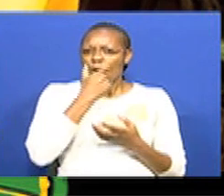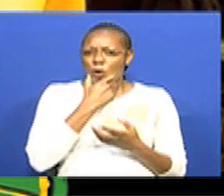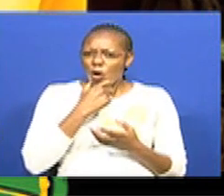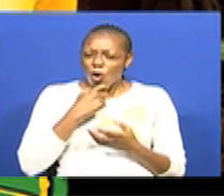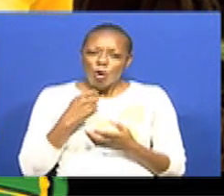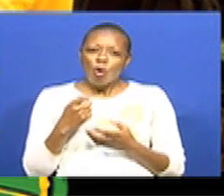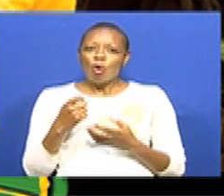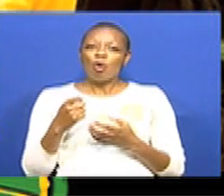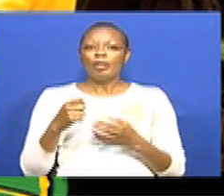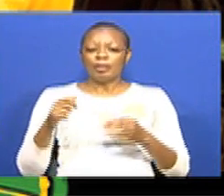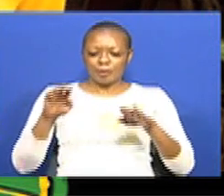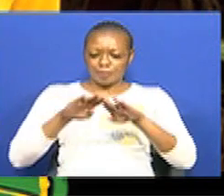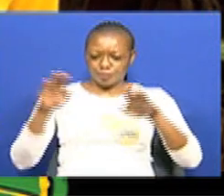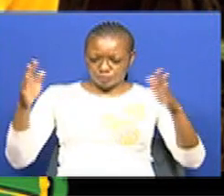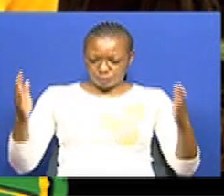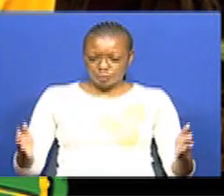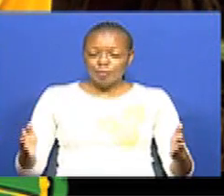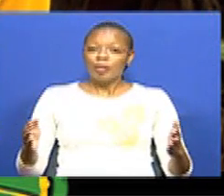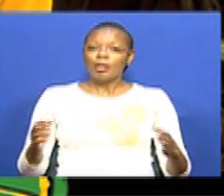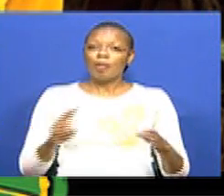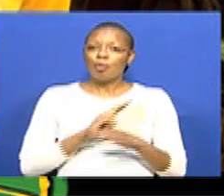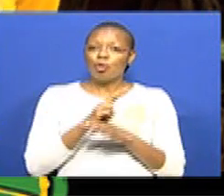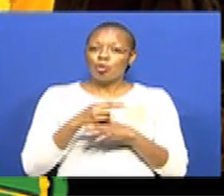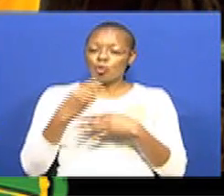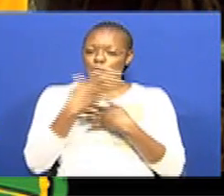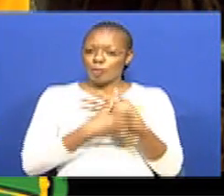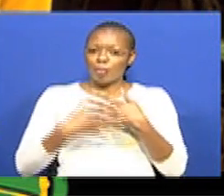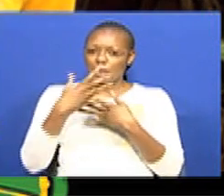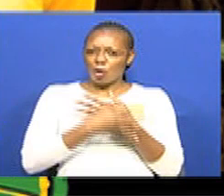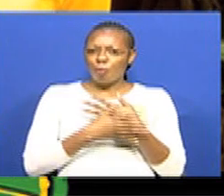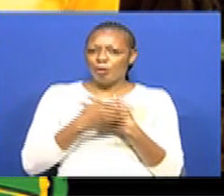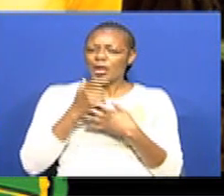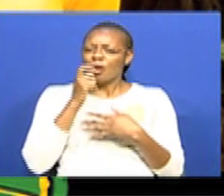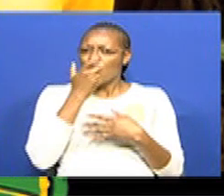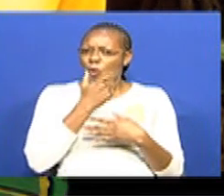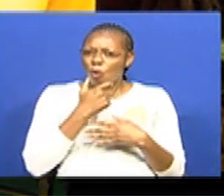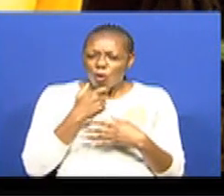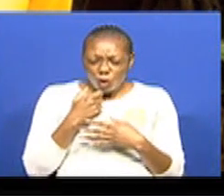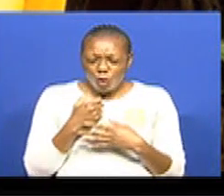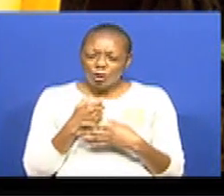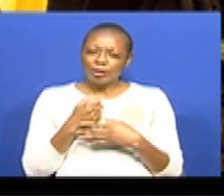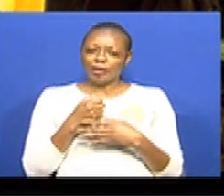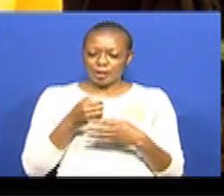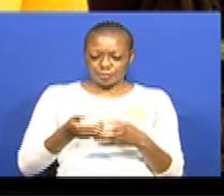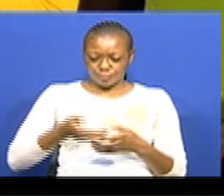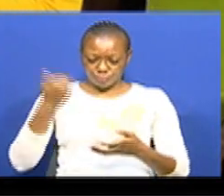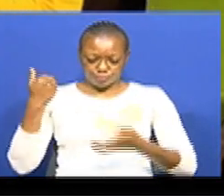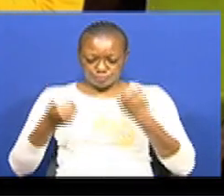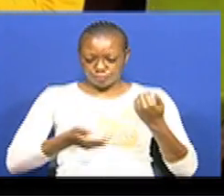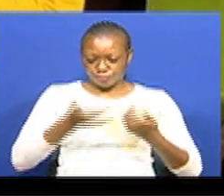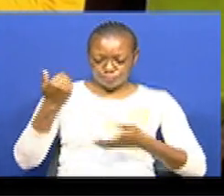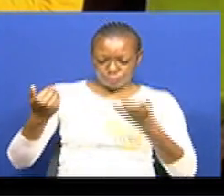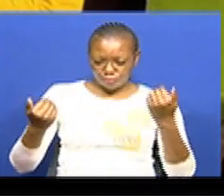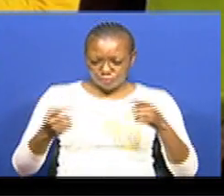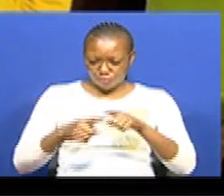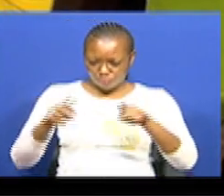old boring table that we used for our computer, but now the computer, the keyboard and the mouse, they were